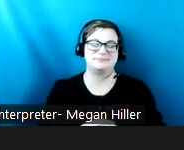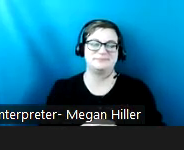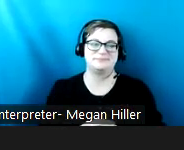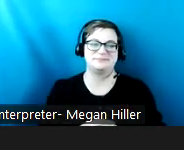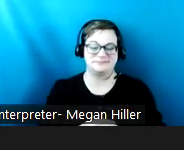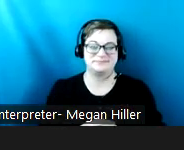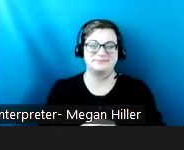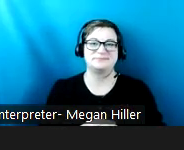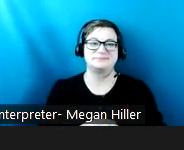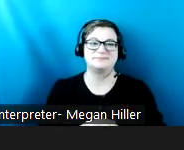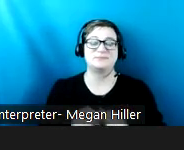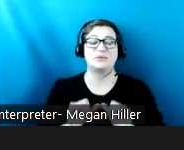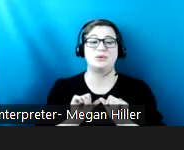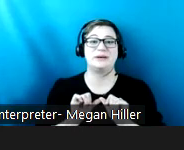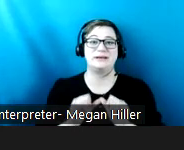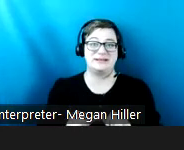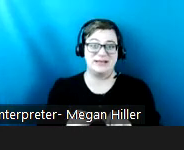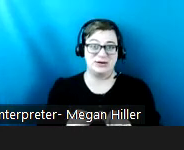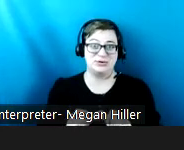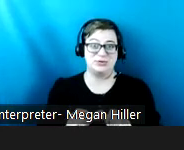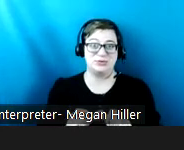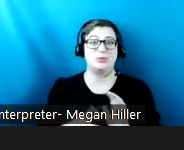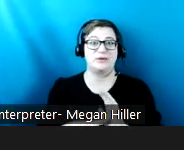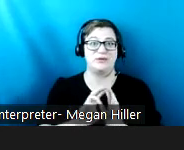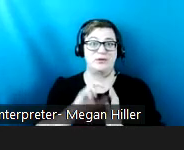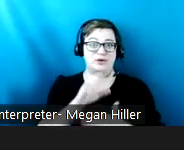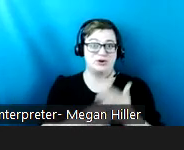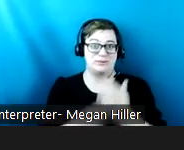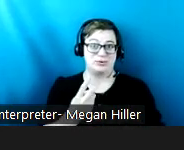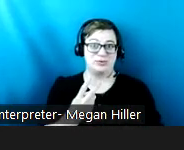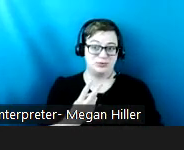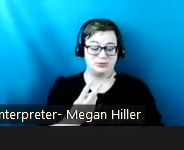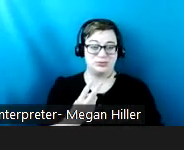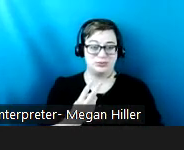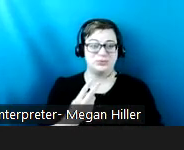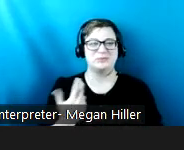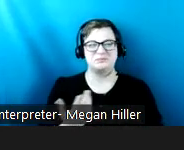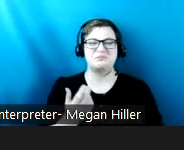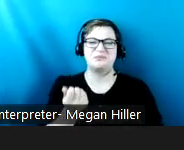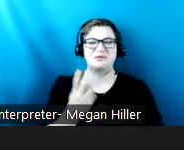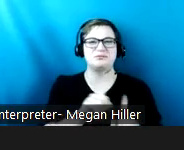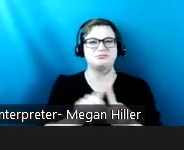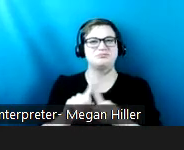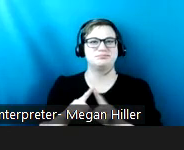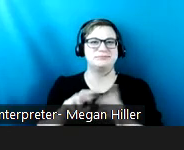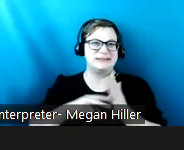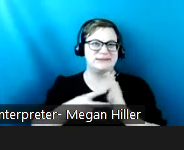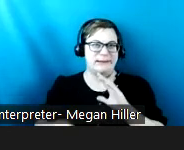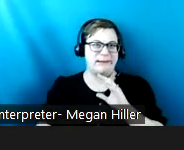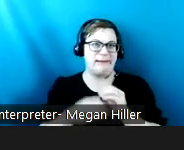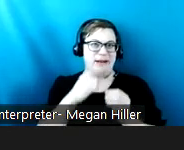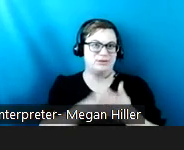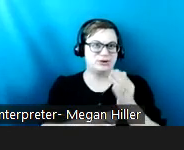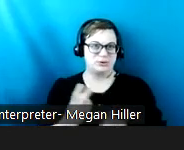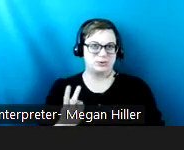All right, continuing on with our review of Chapter 2, a couple of definitions added to this Chapter